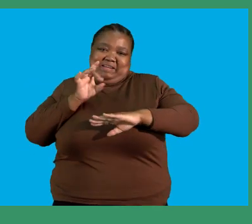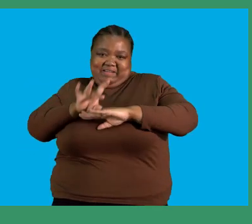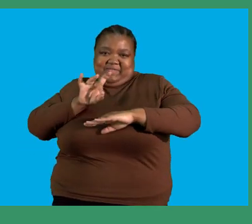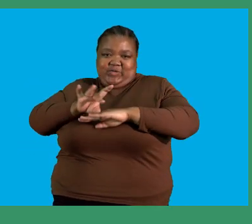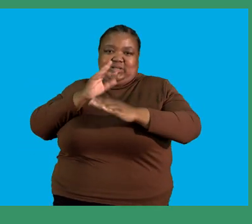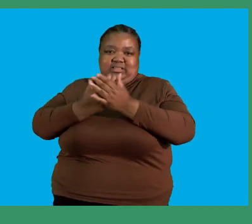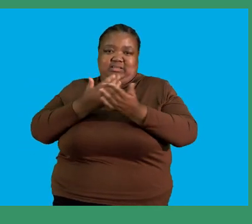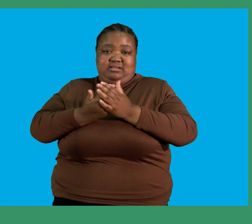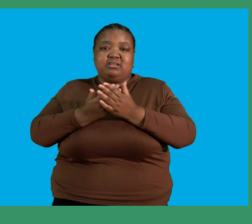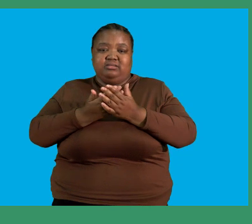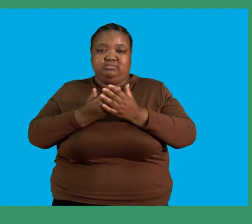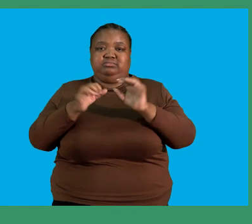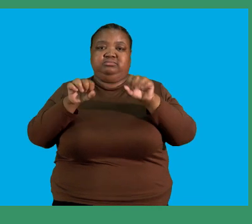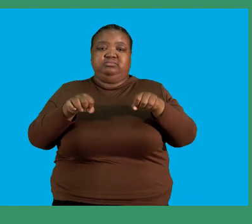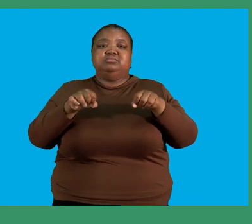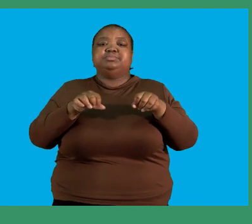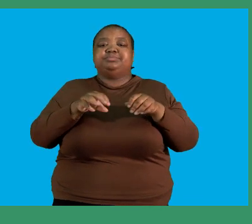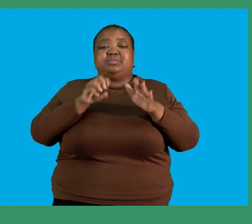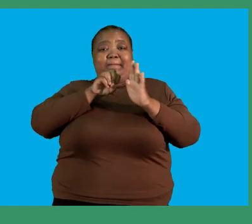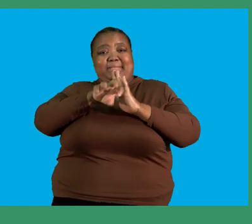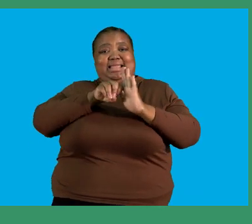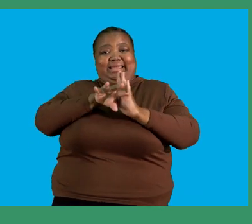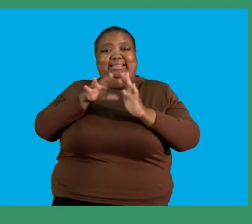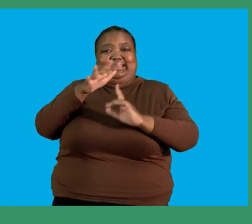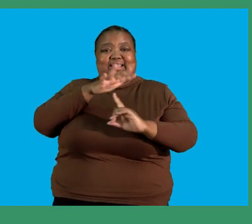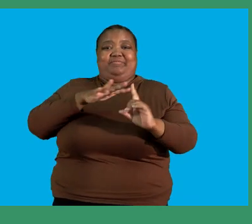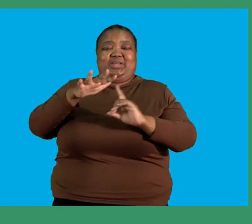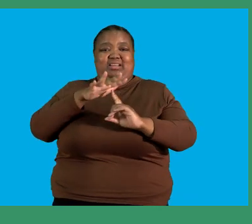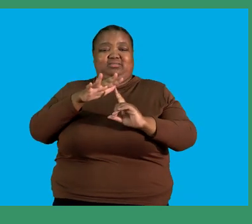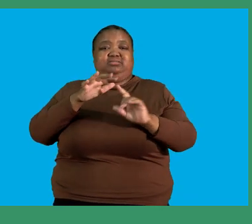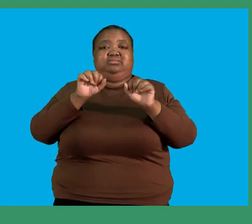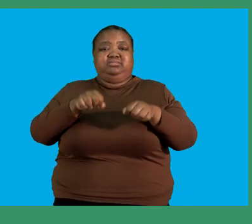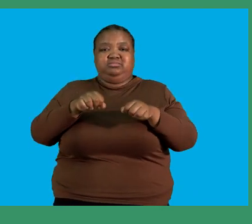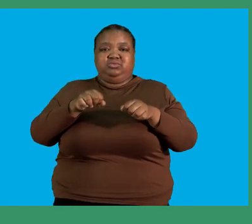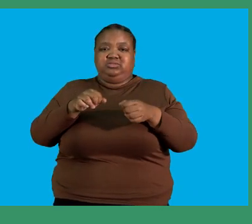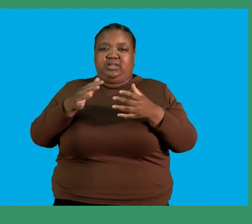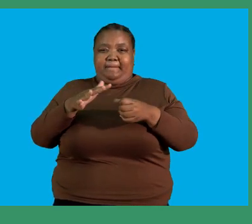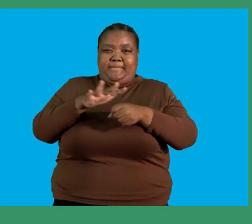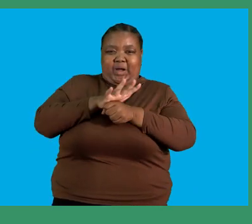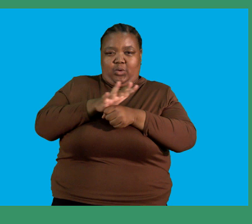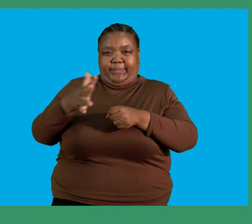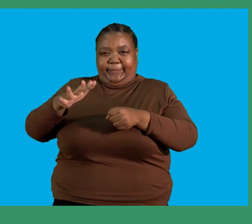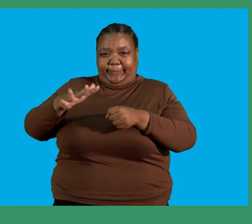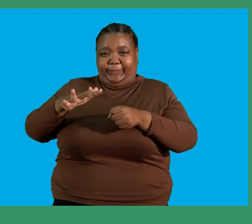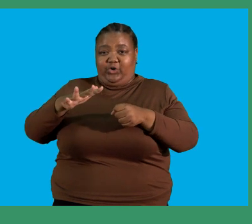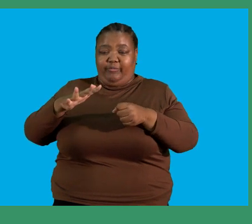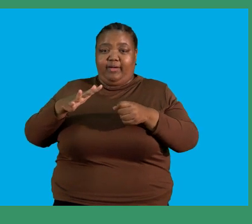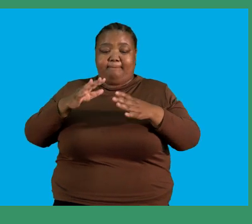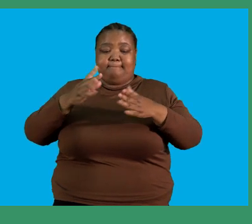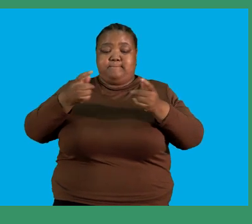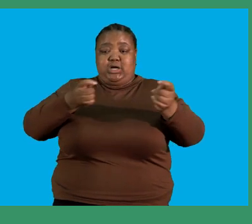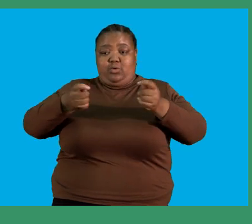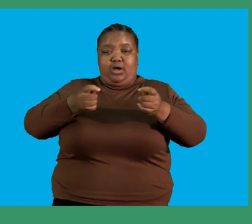This is why we are saying that the market environment only has partial control over